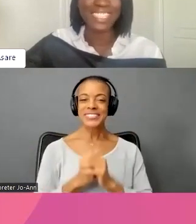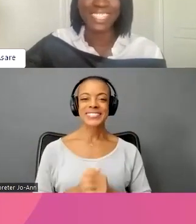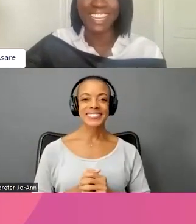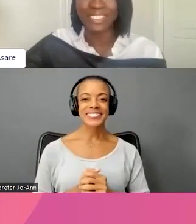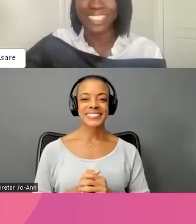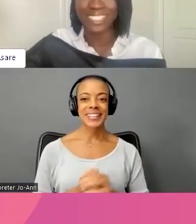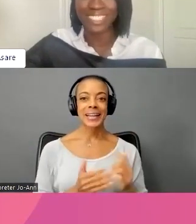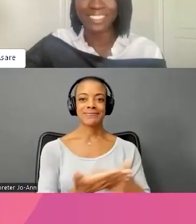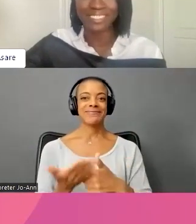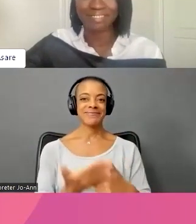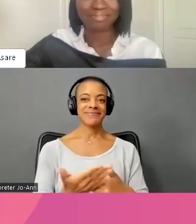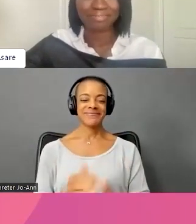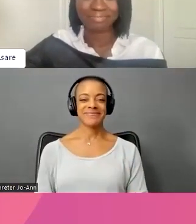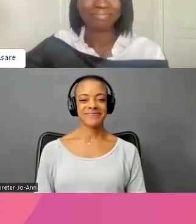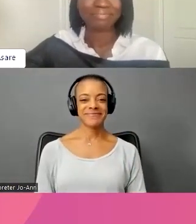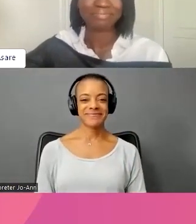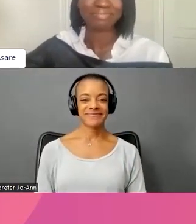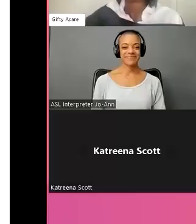the discussion that will ensue.